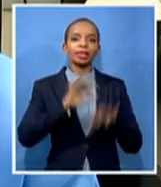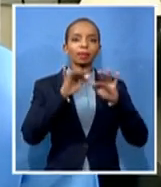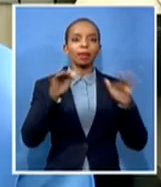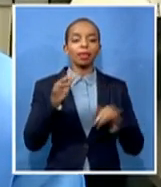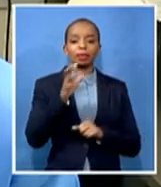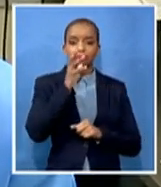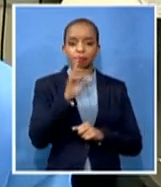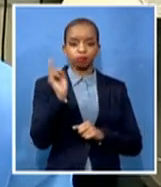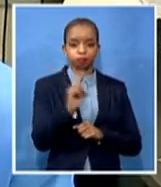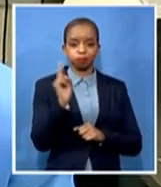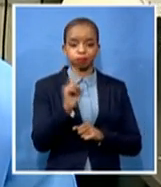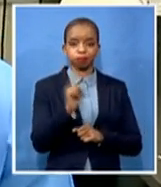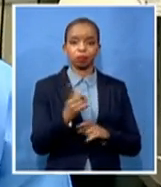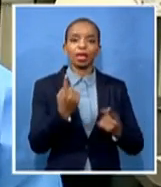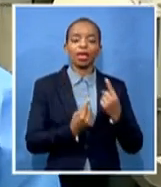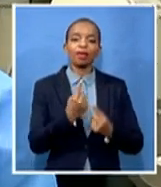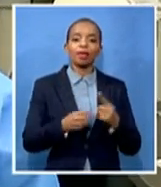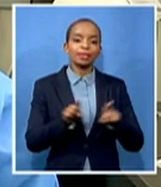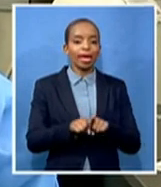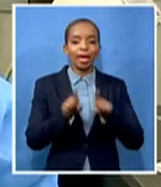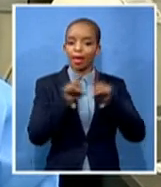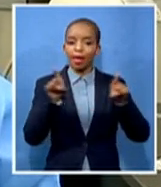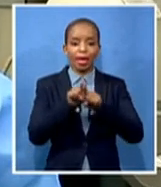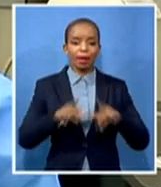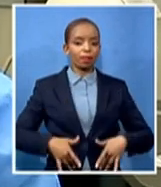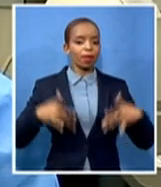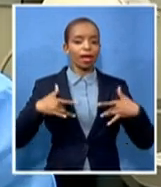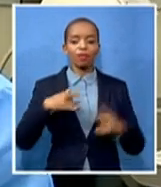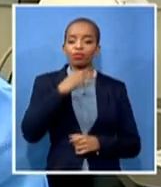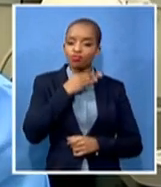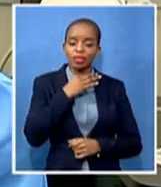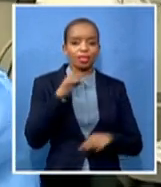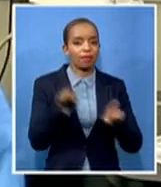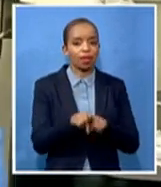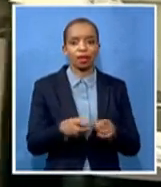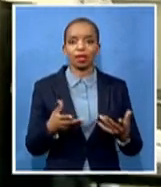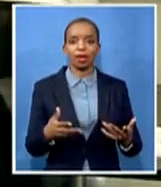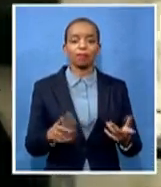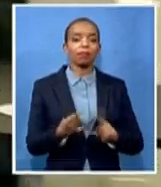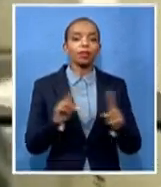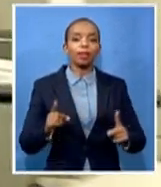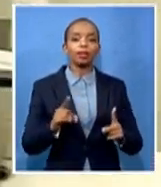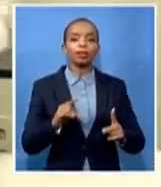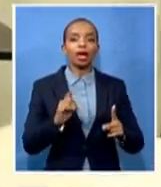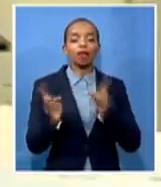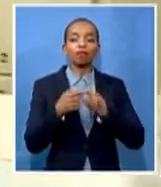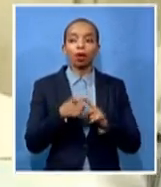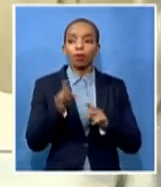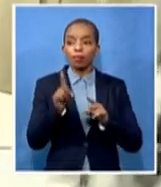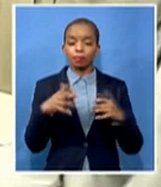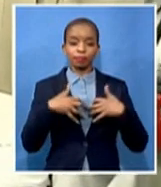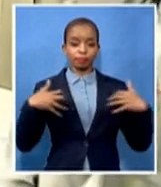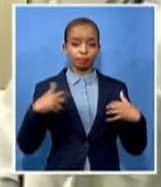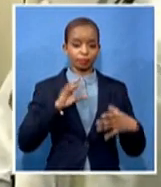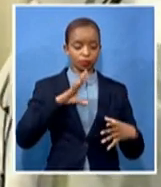well. So there is some anxiety that is associated with it. But we have sort of